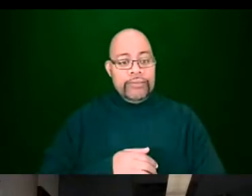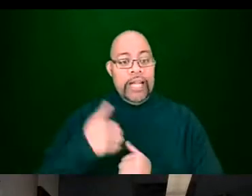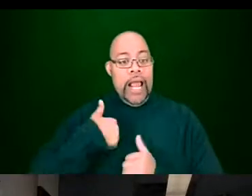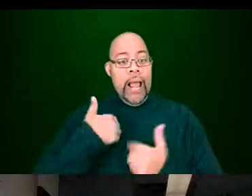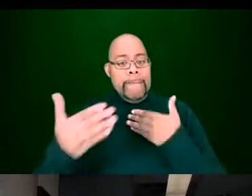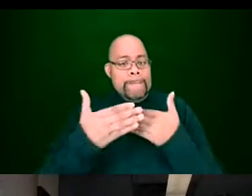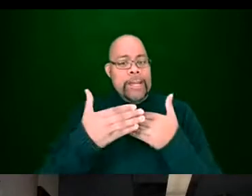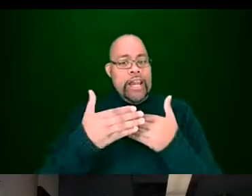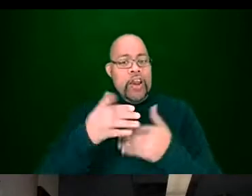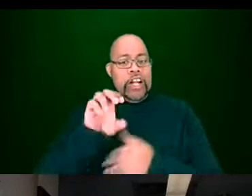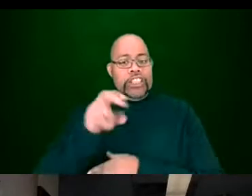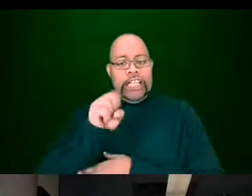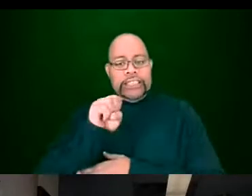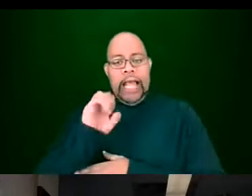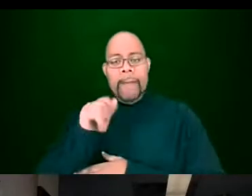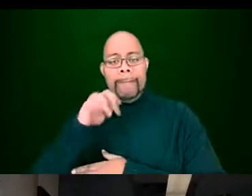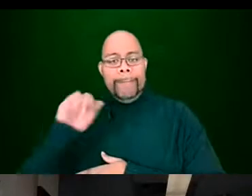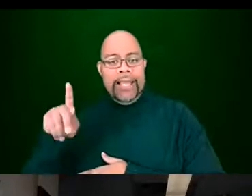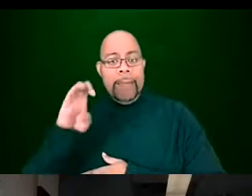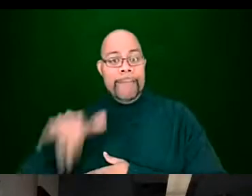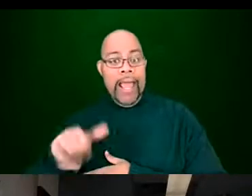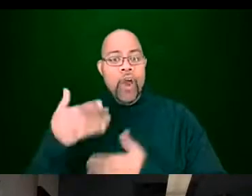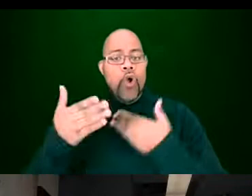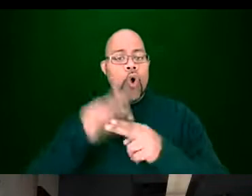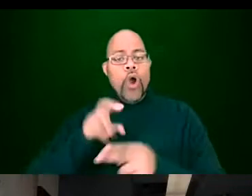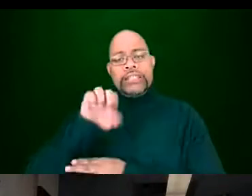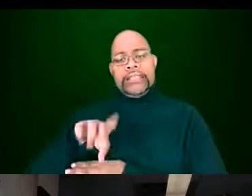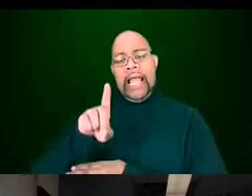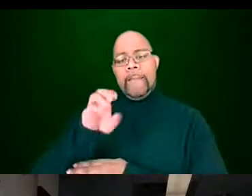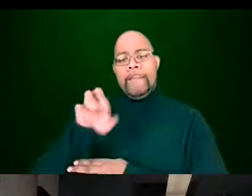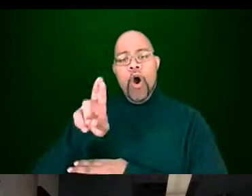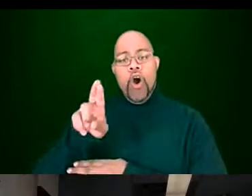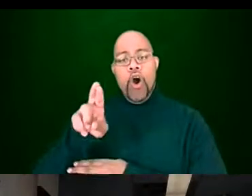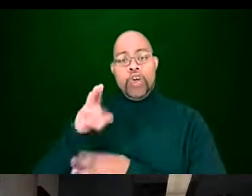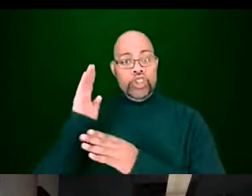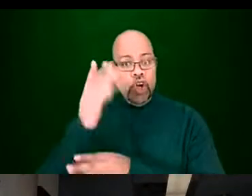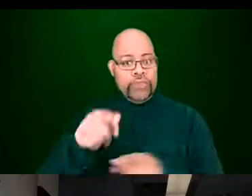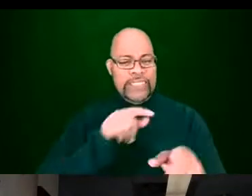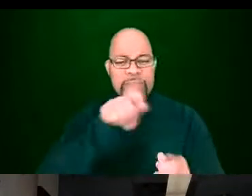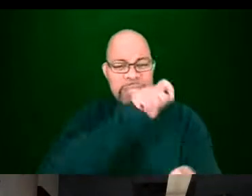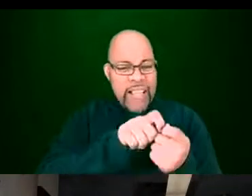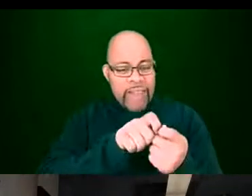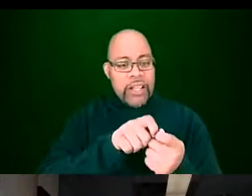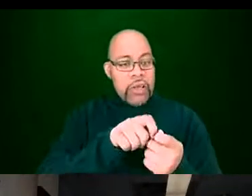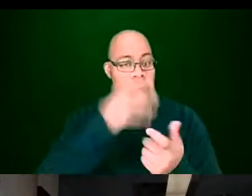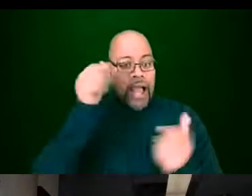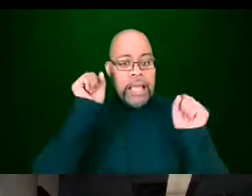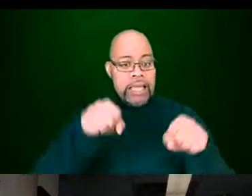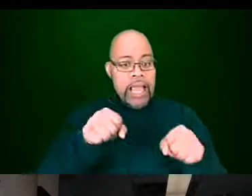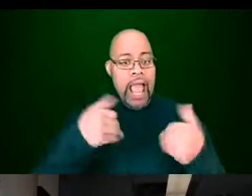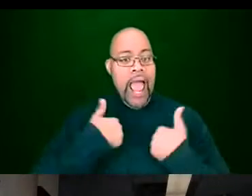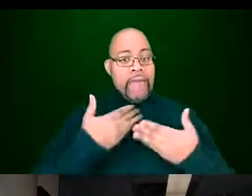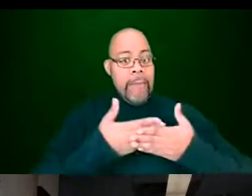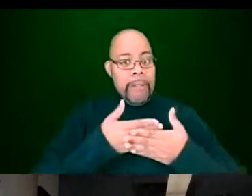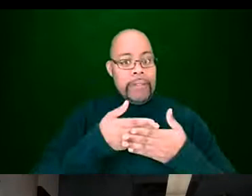near the Chesapeake Bay. So we have sharks called sandbar sharks who come into the Chesapeake Bay specifically so they can have their